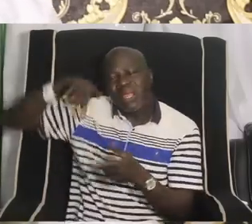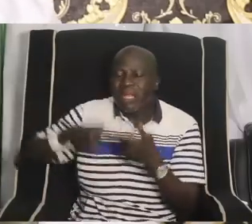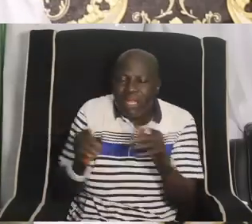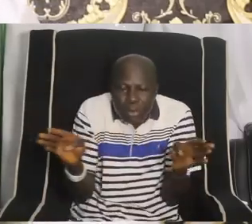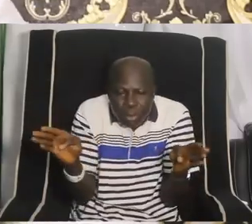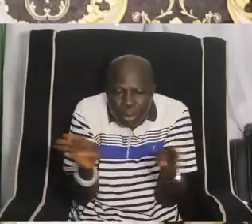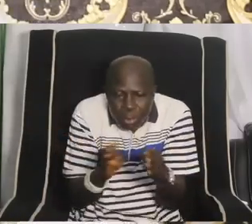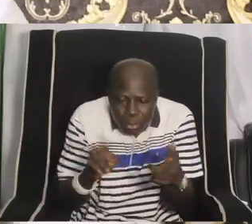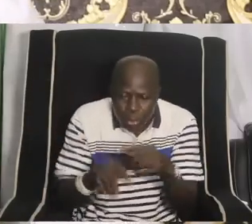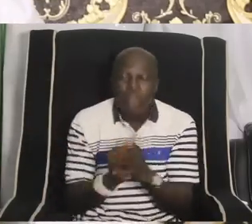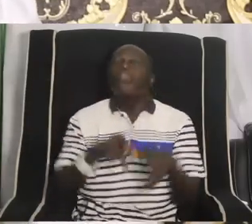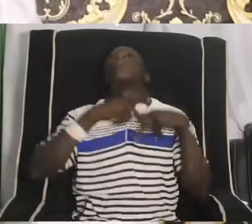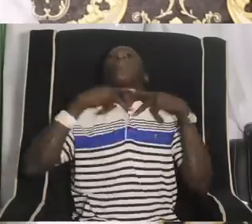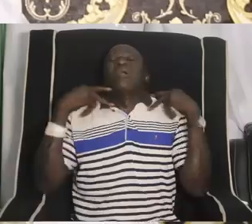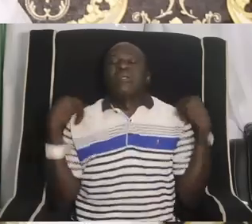to the